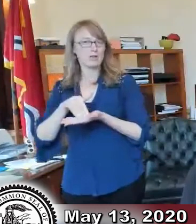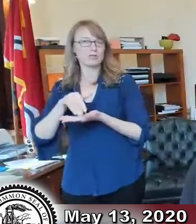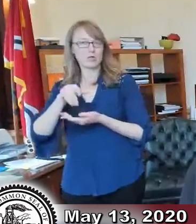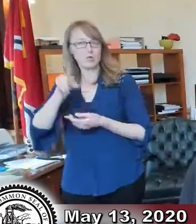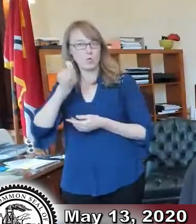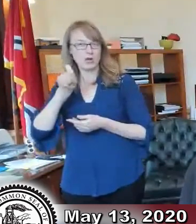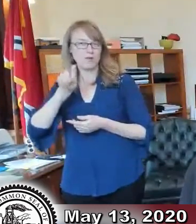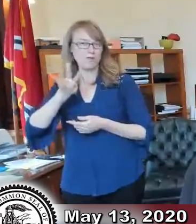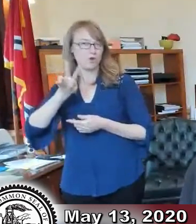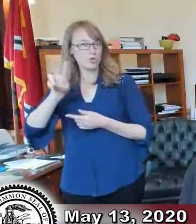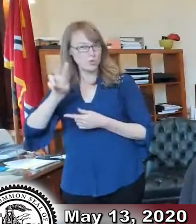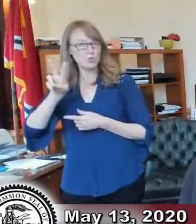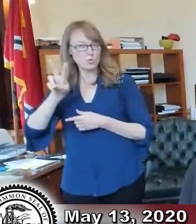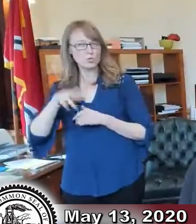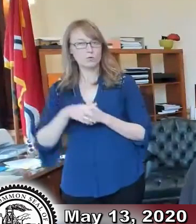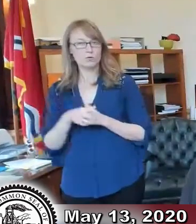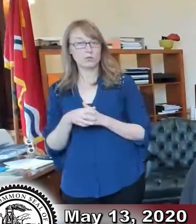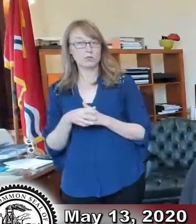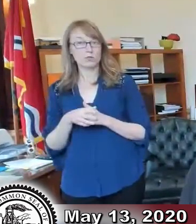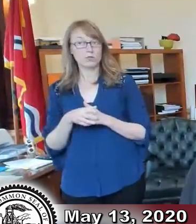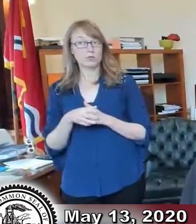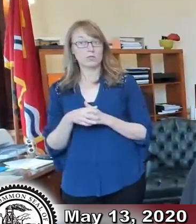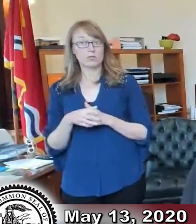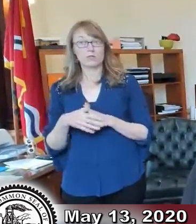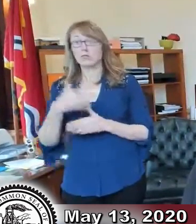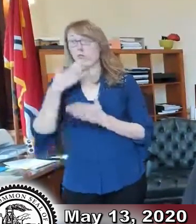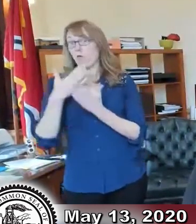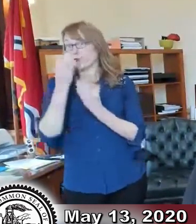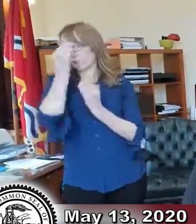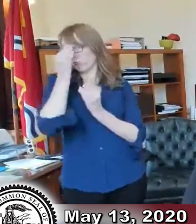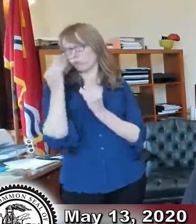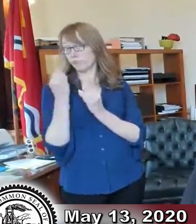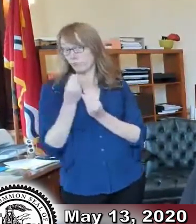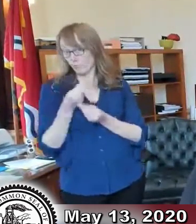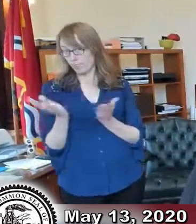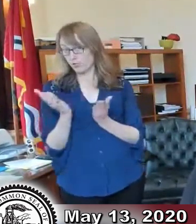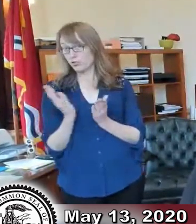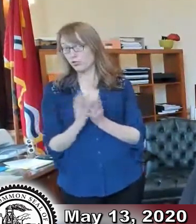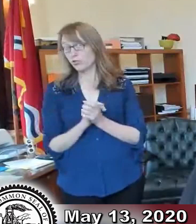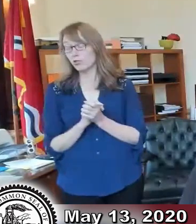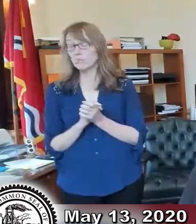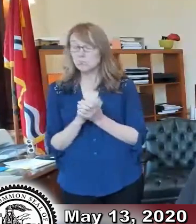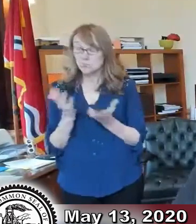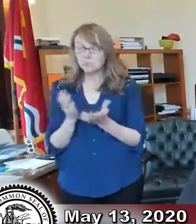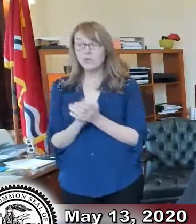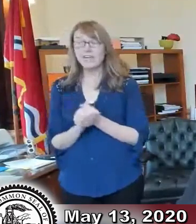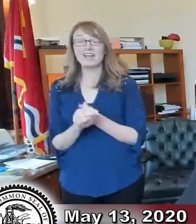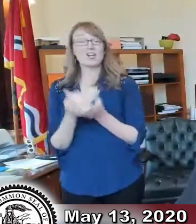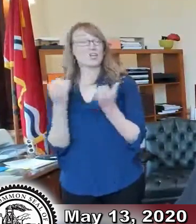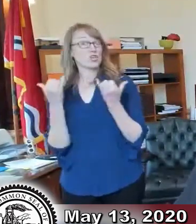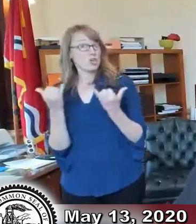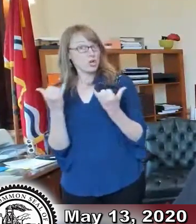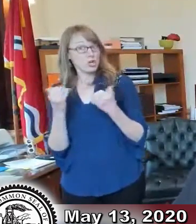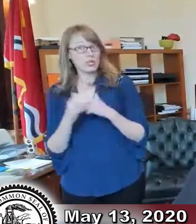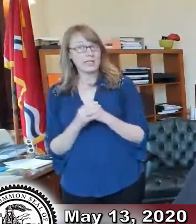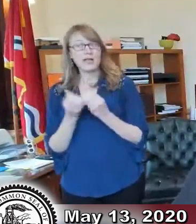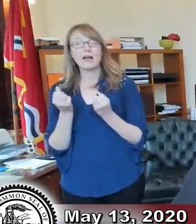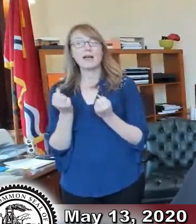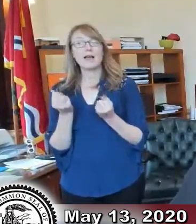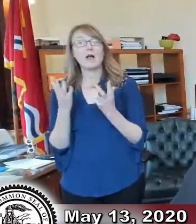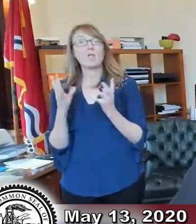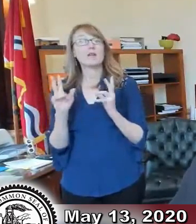10,142. On the good news front here, there are fewer people